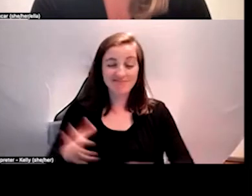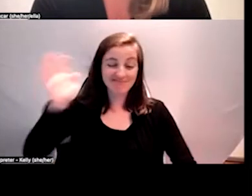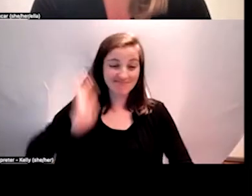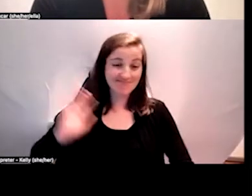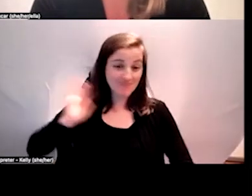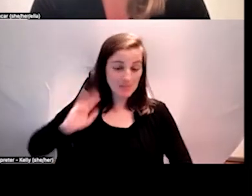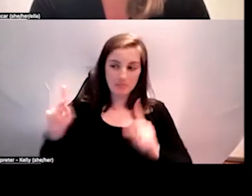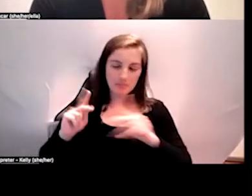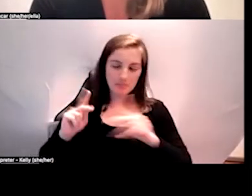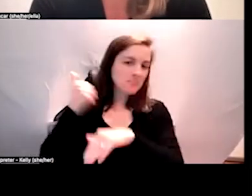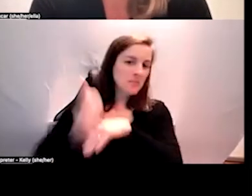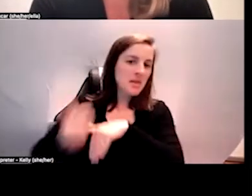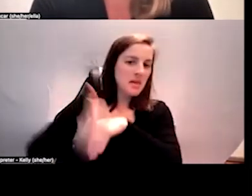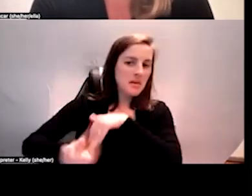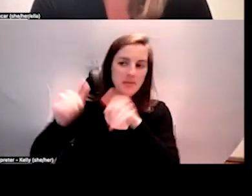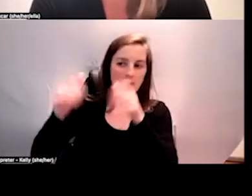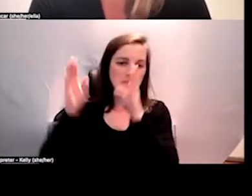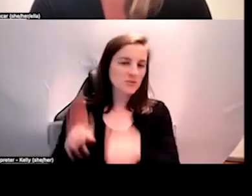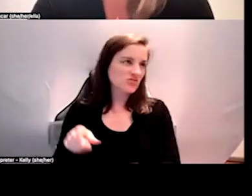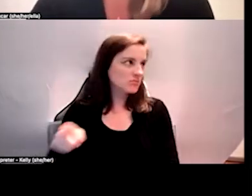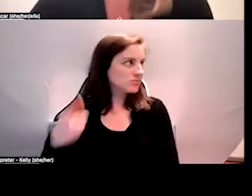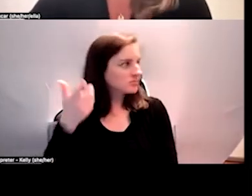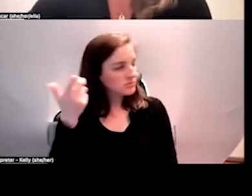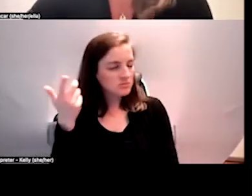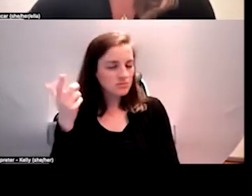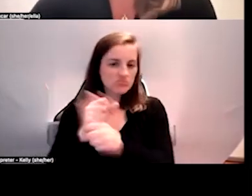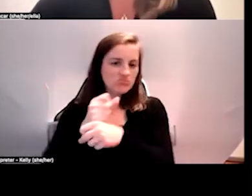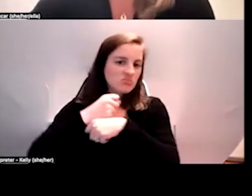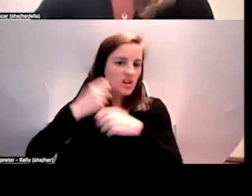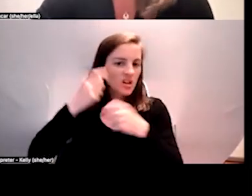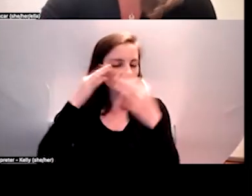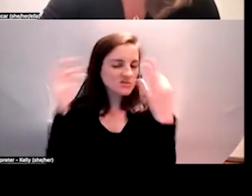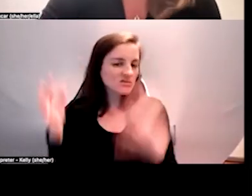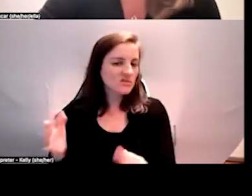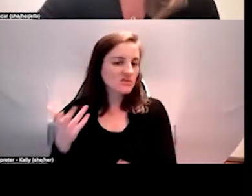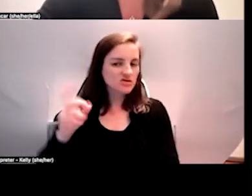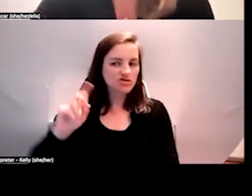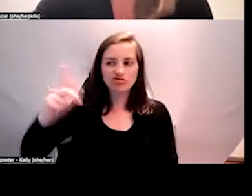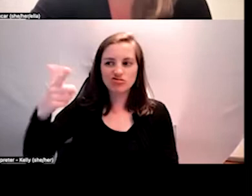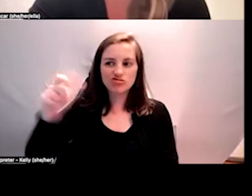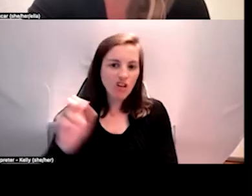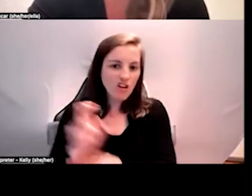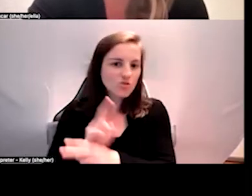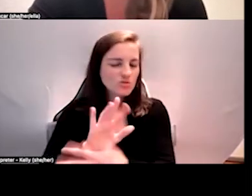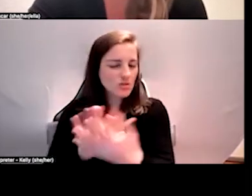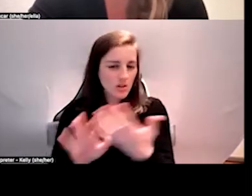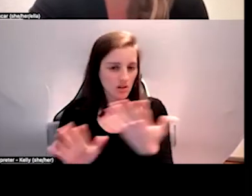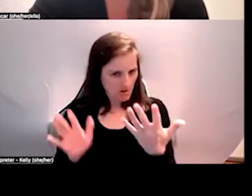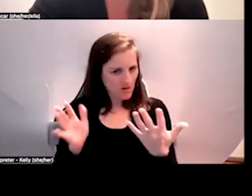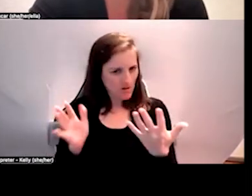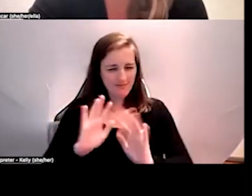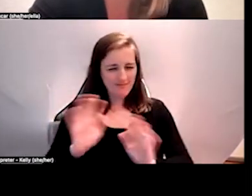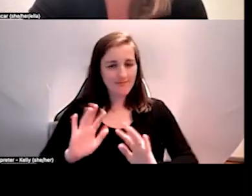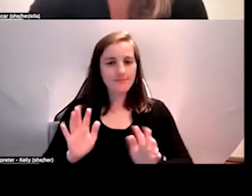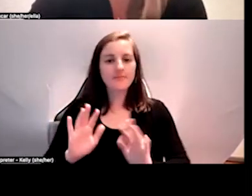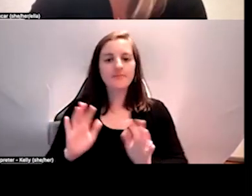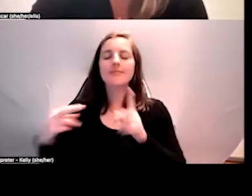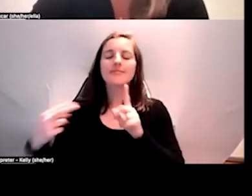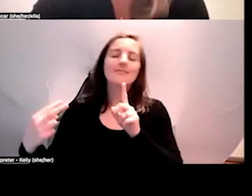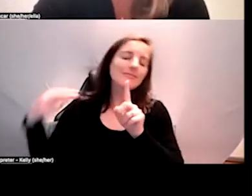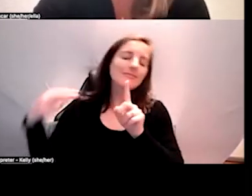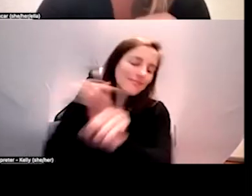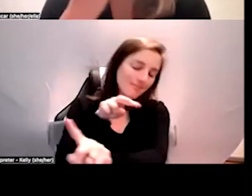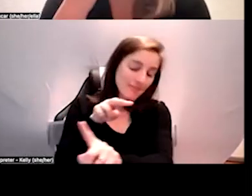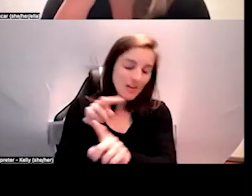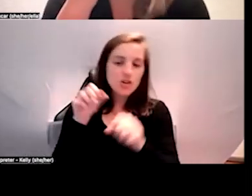healthcare environments. That also means that services really should be provided with very little barriers, and they should be